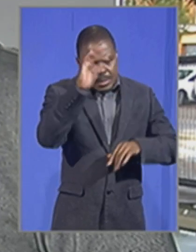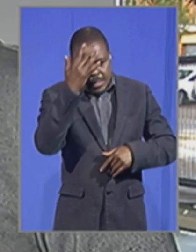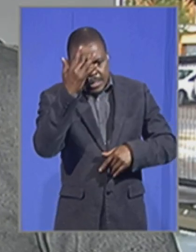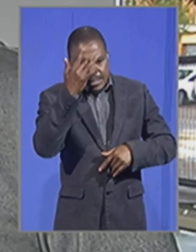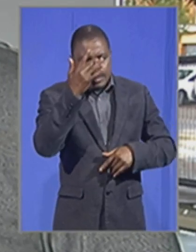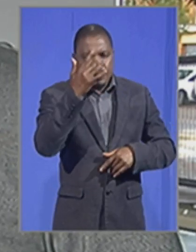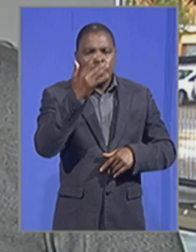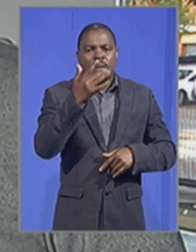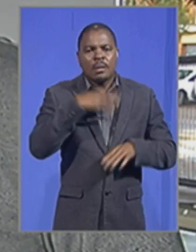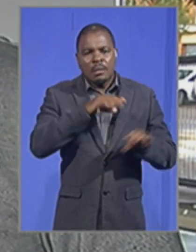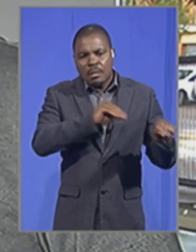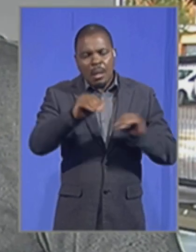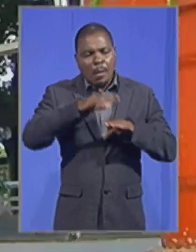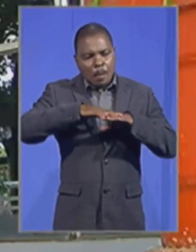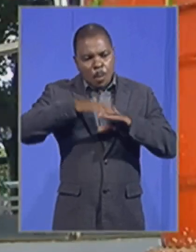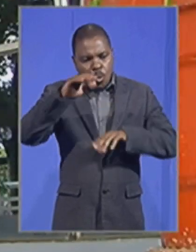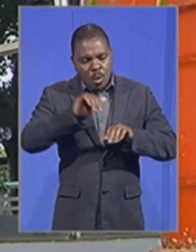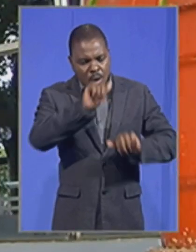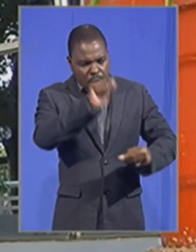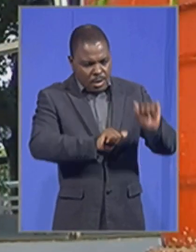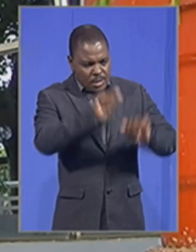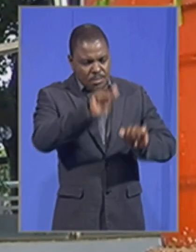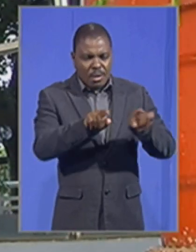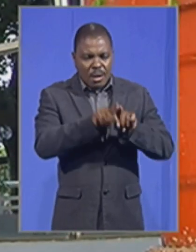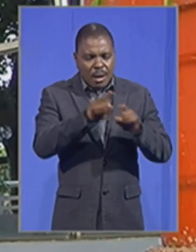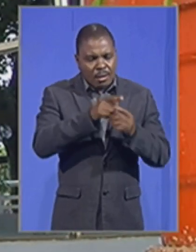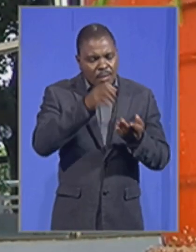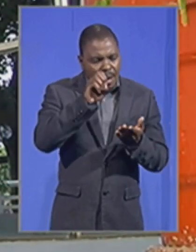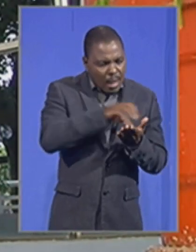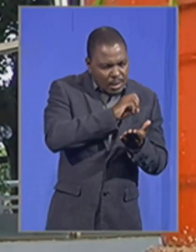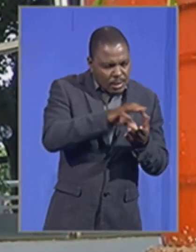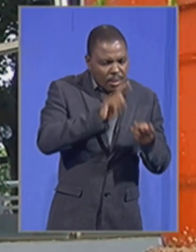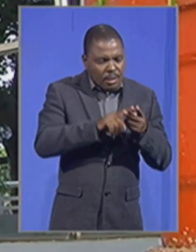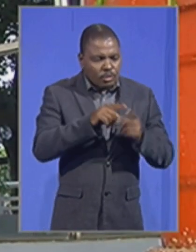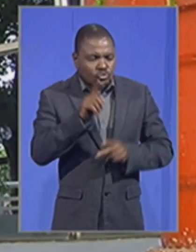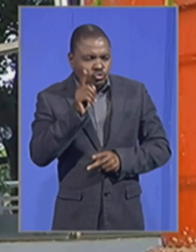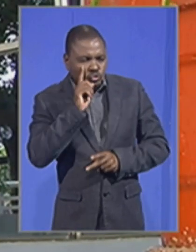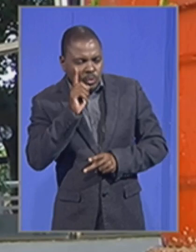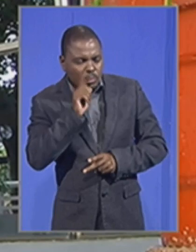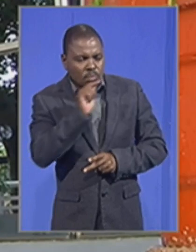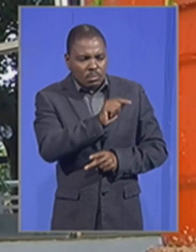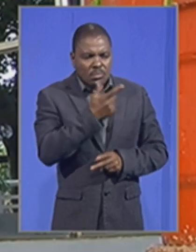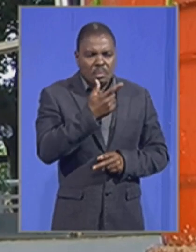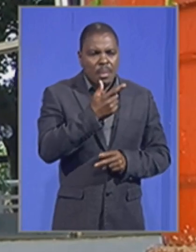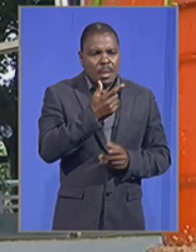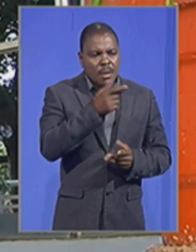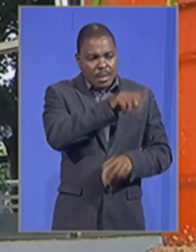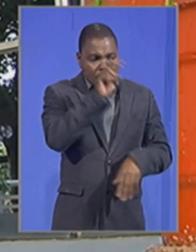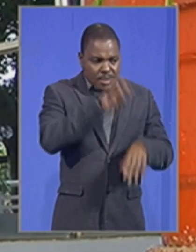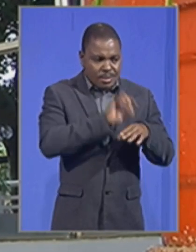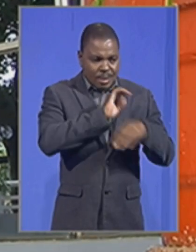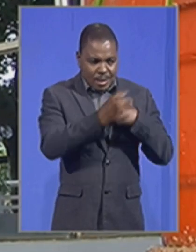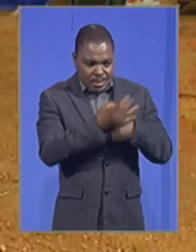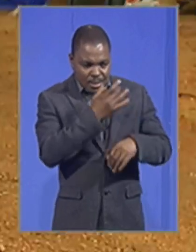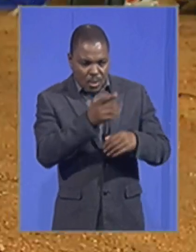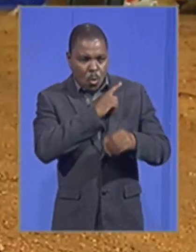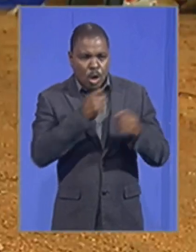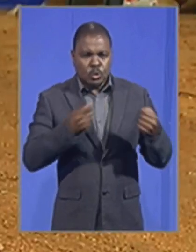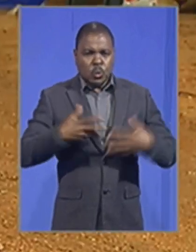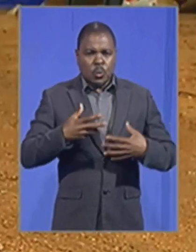cubicle for further assessments like x-rays and to check if some of them need counseling due to shock.